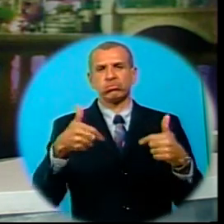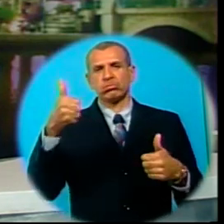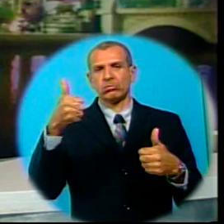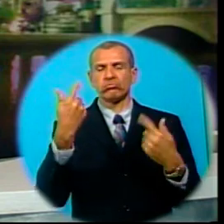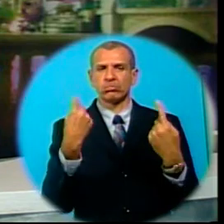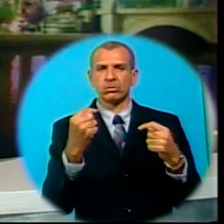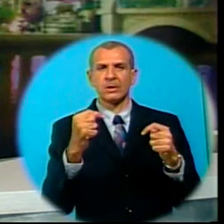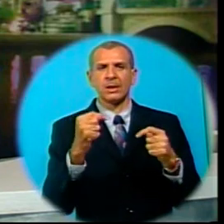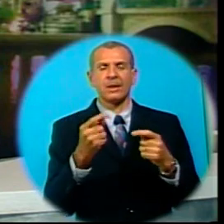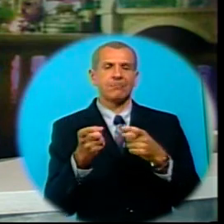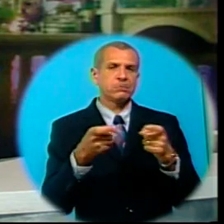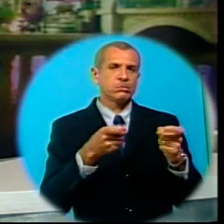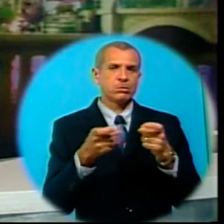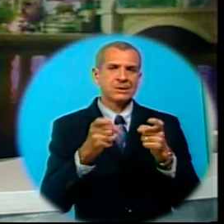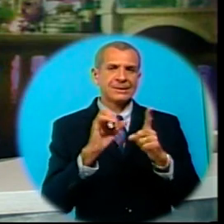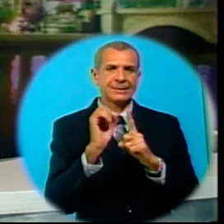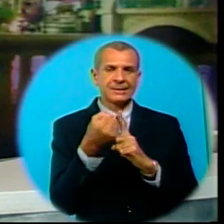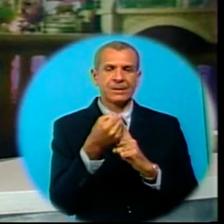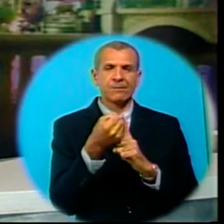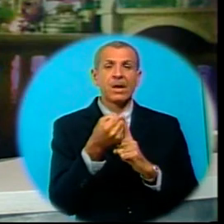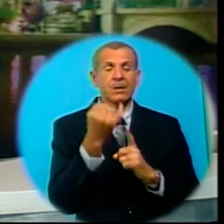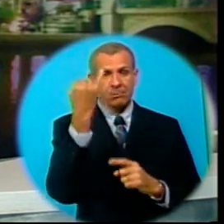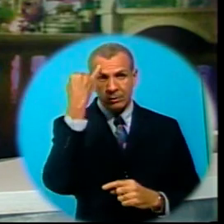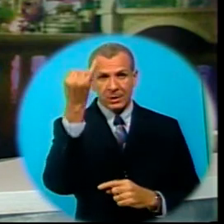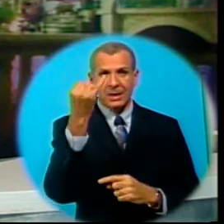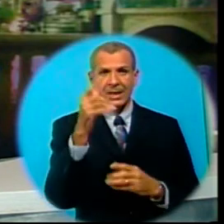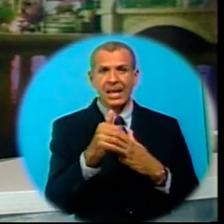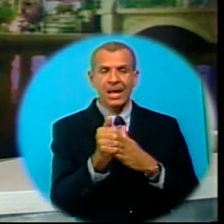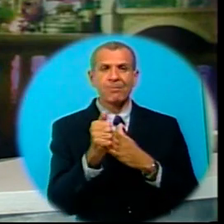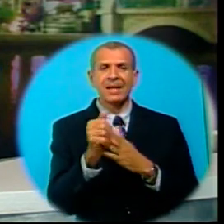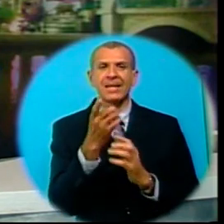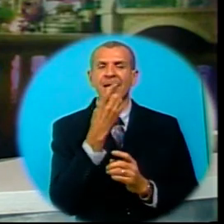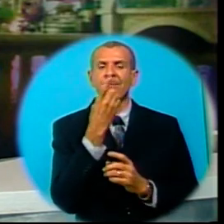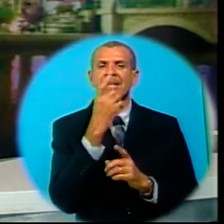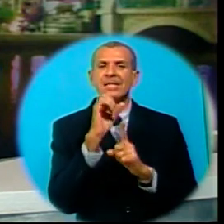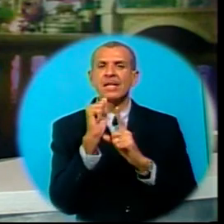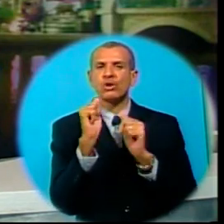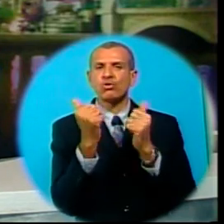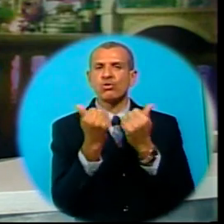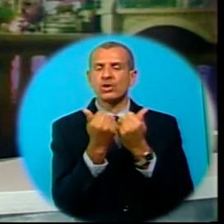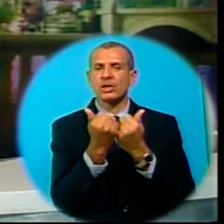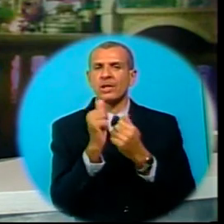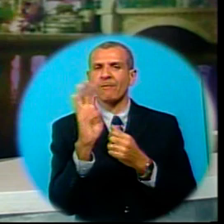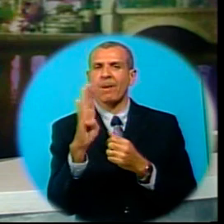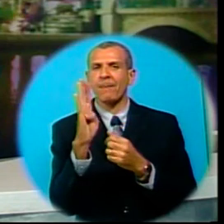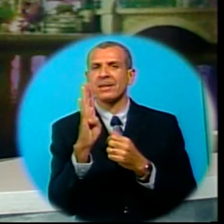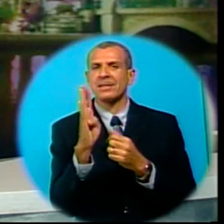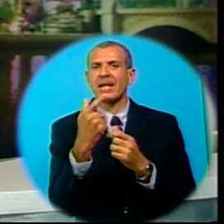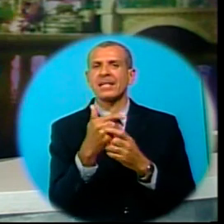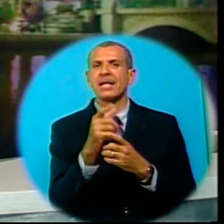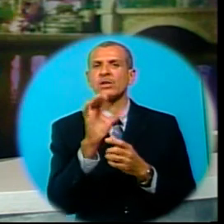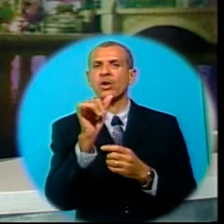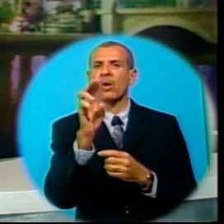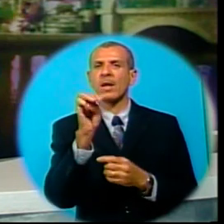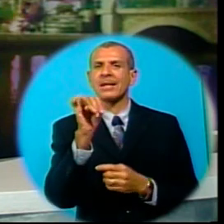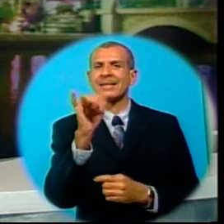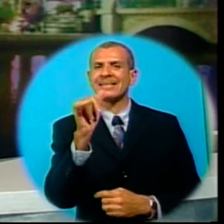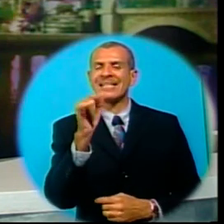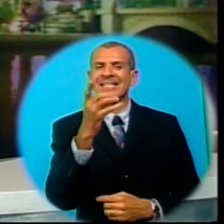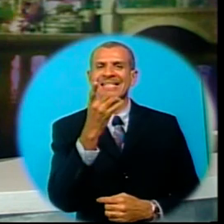their condition. One of the initiatives is being led by the Diabetes Association of Barbados in the form of a chronic